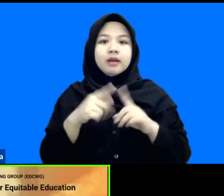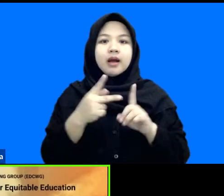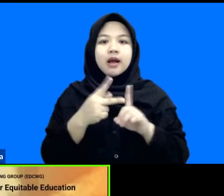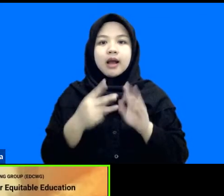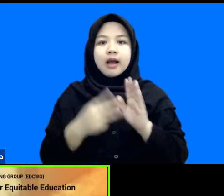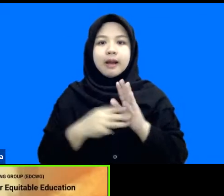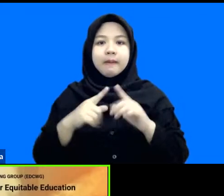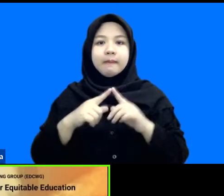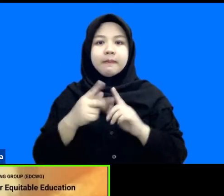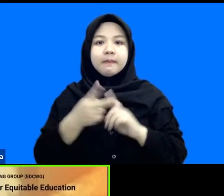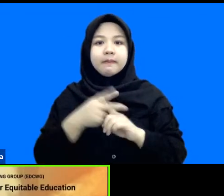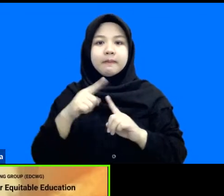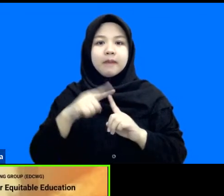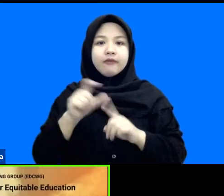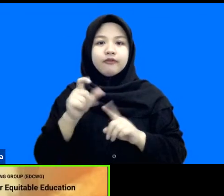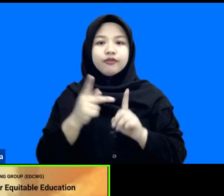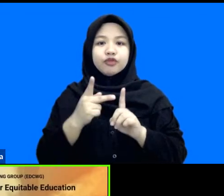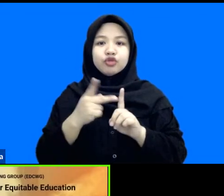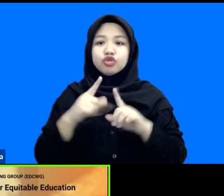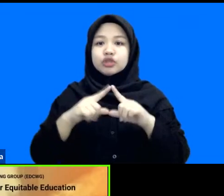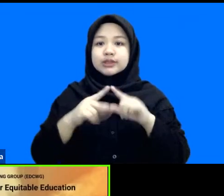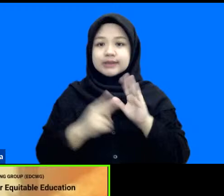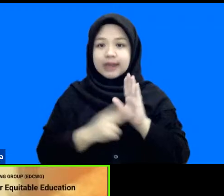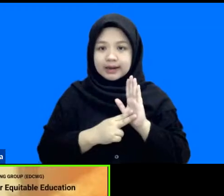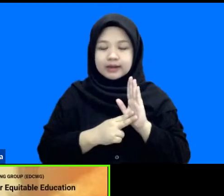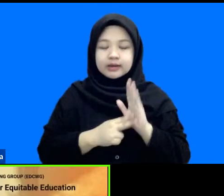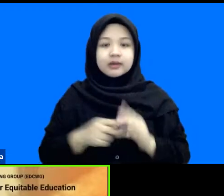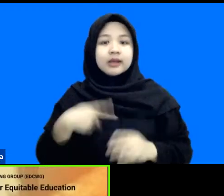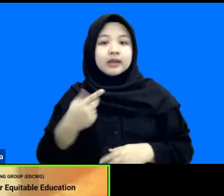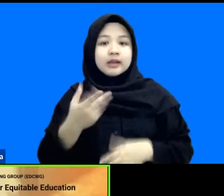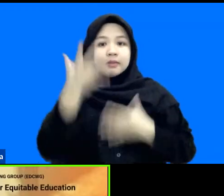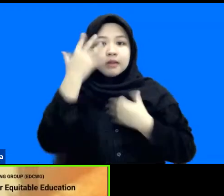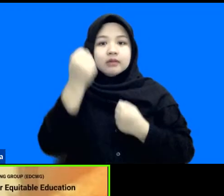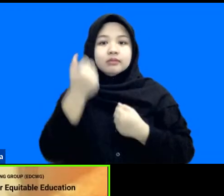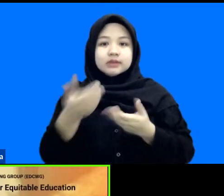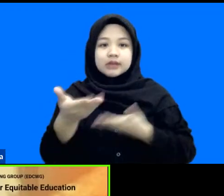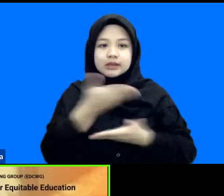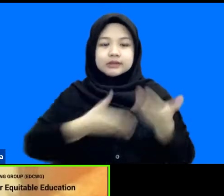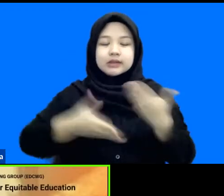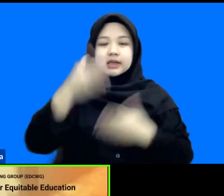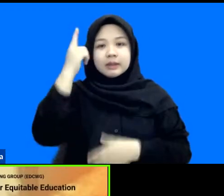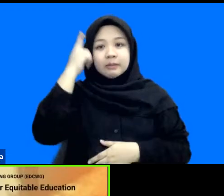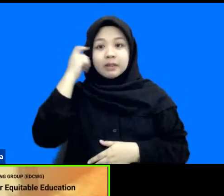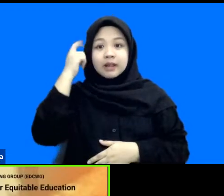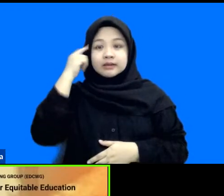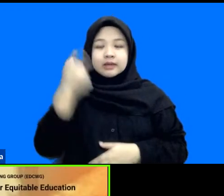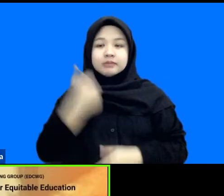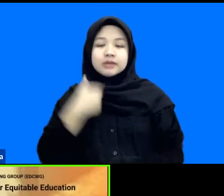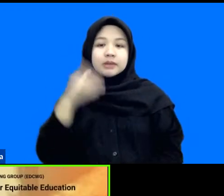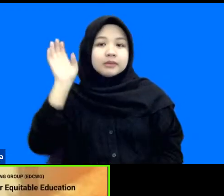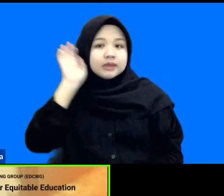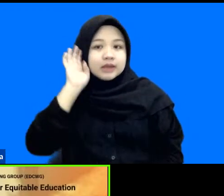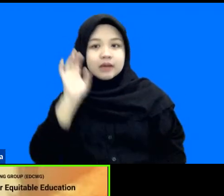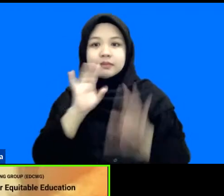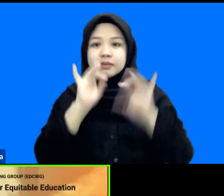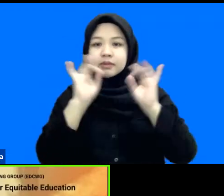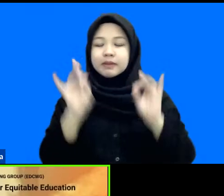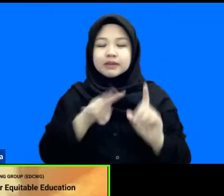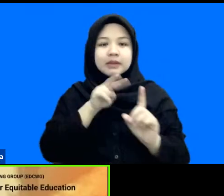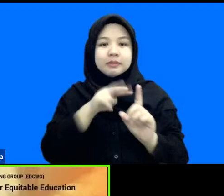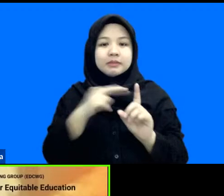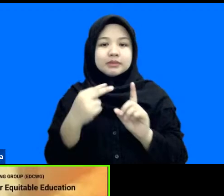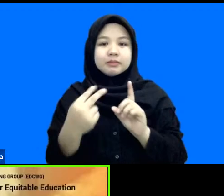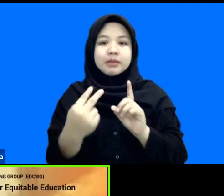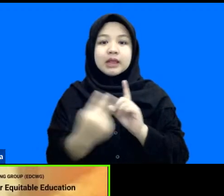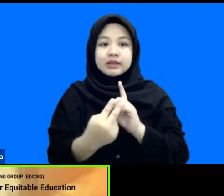each other from different countries, to hear more perspective from different point of view as to how to make transformative